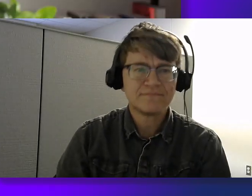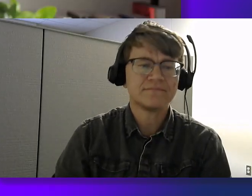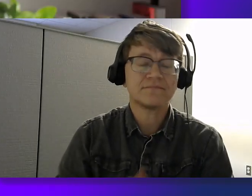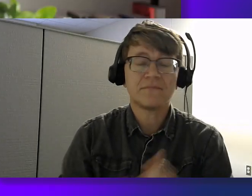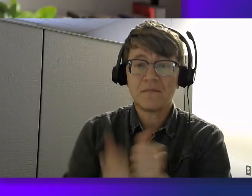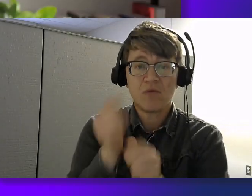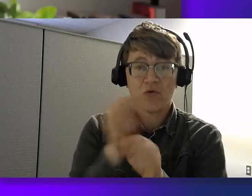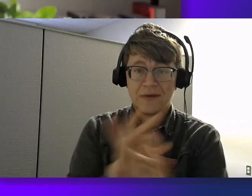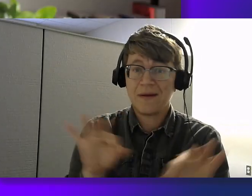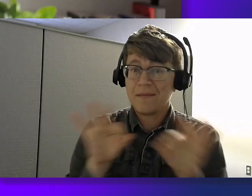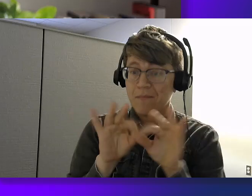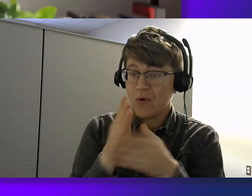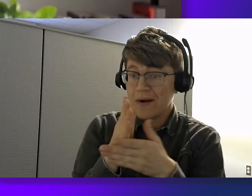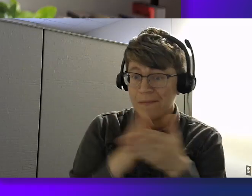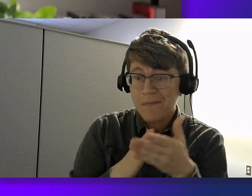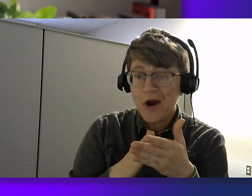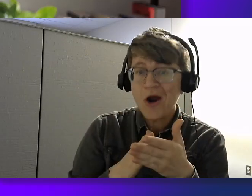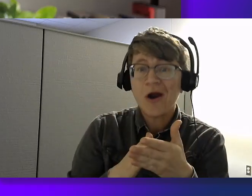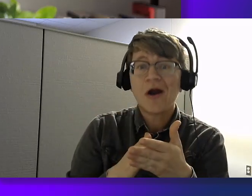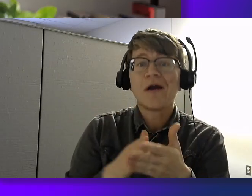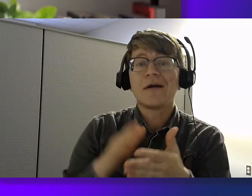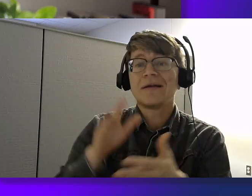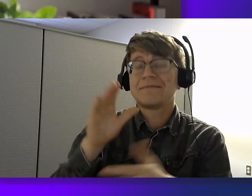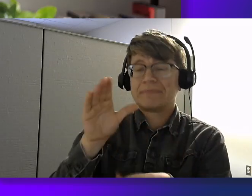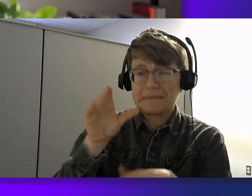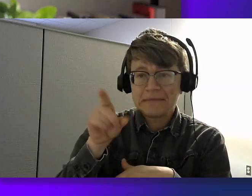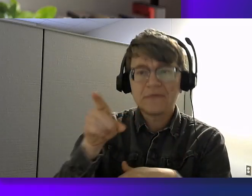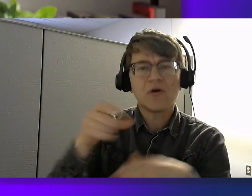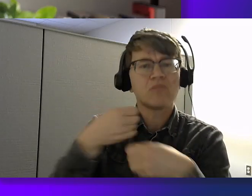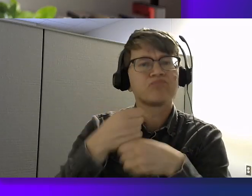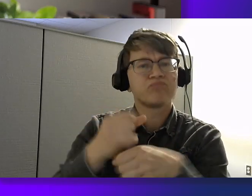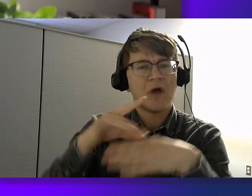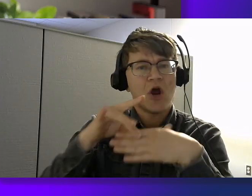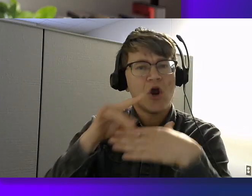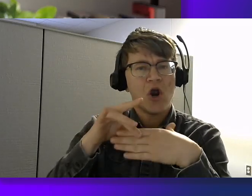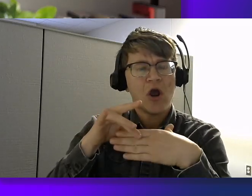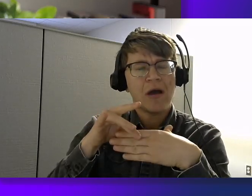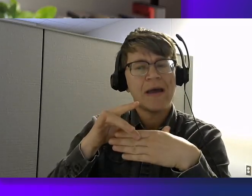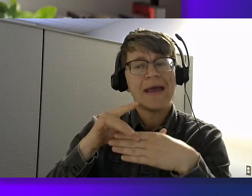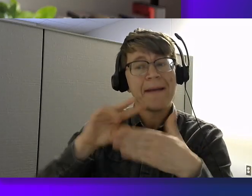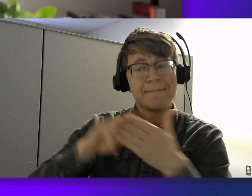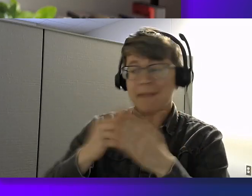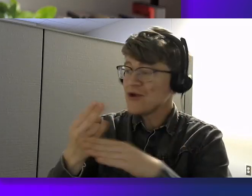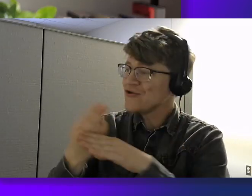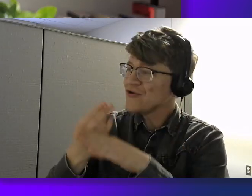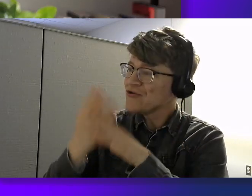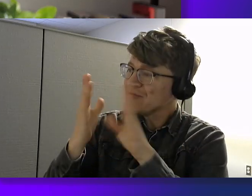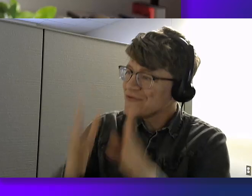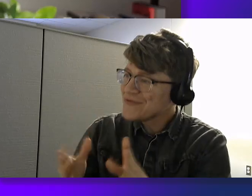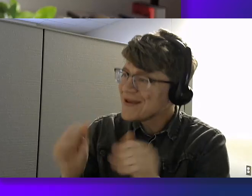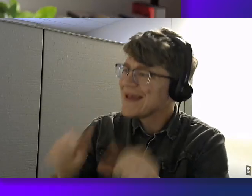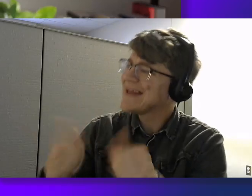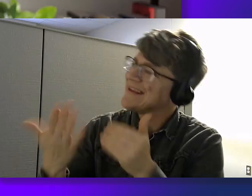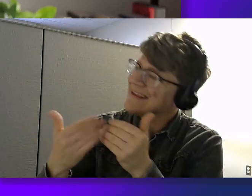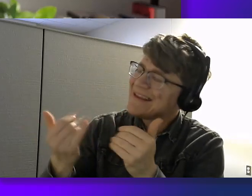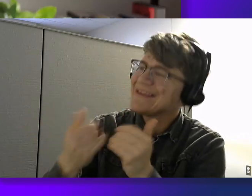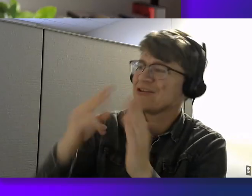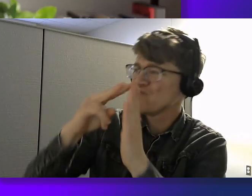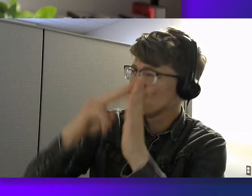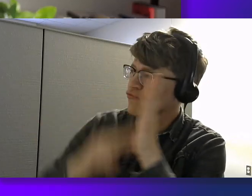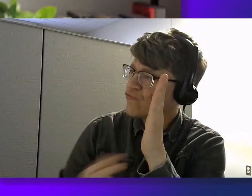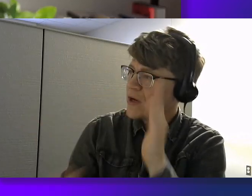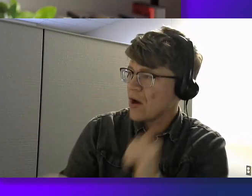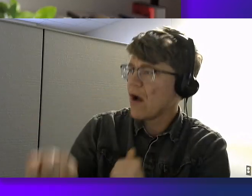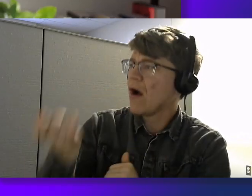most important part of creating SEO-friendly content is creating user-friendly content. If your content is high quality and seeks